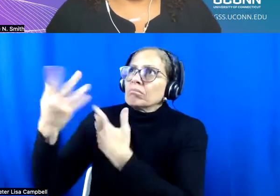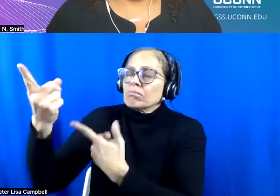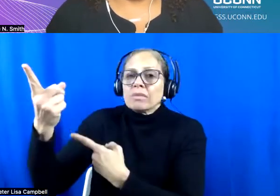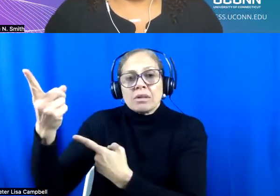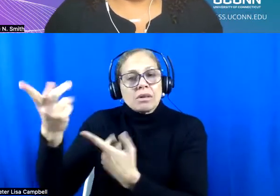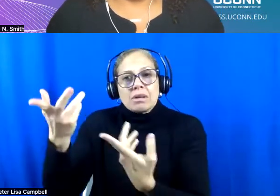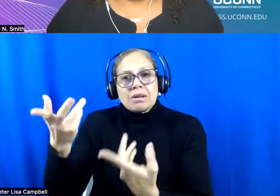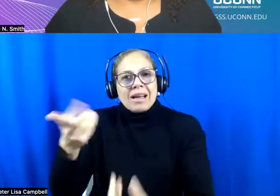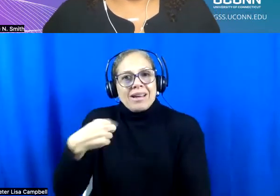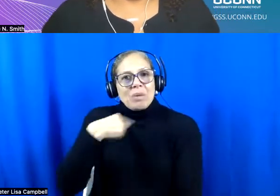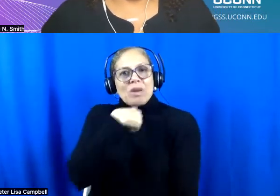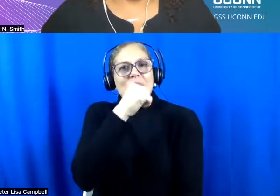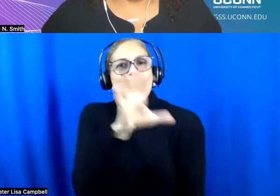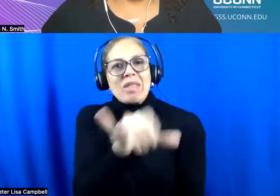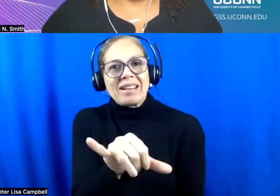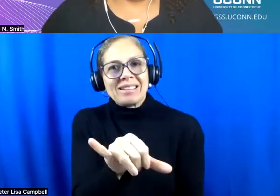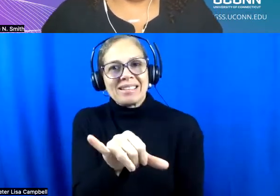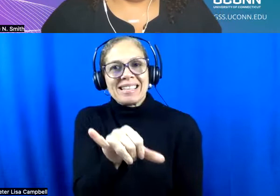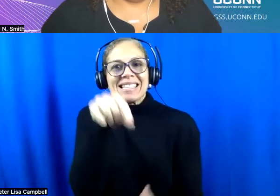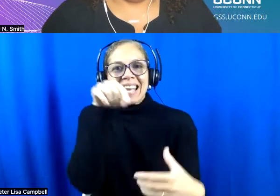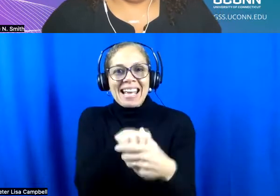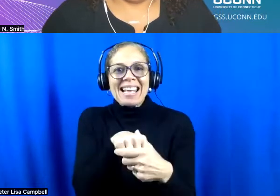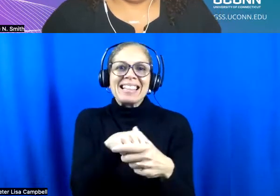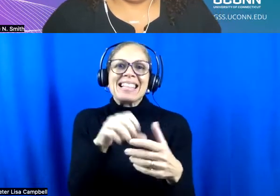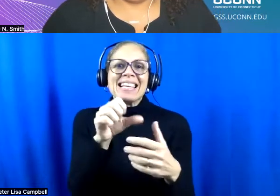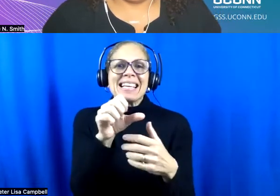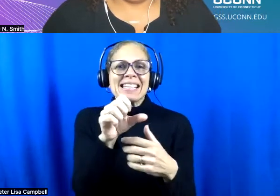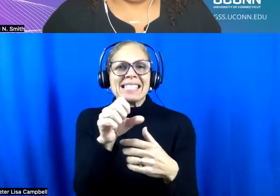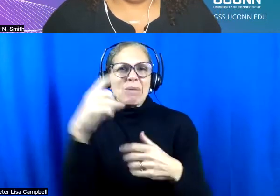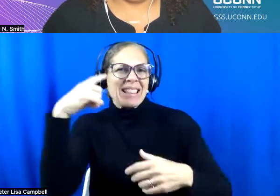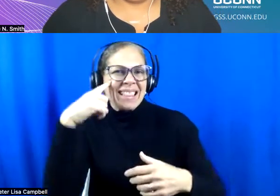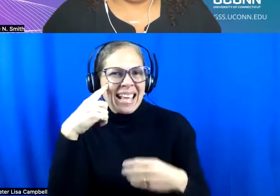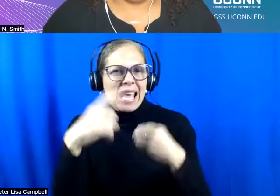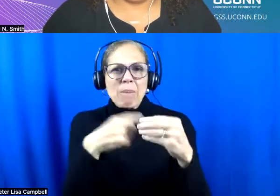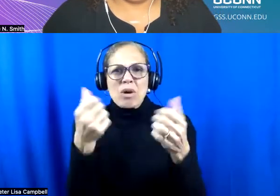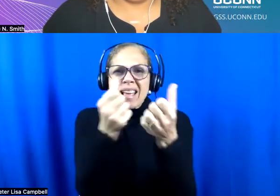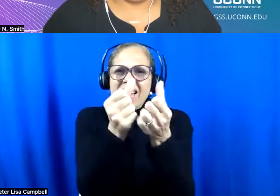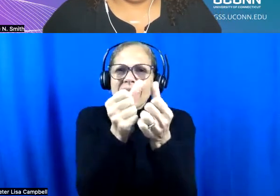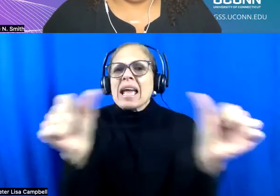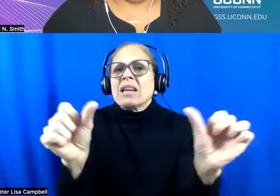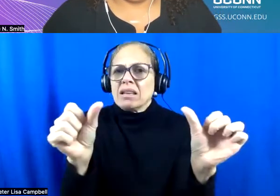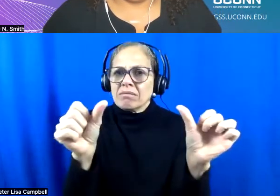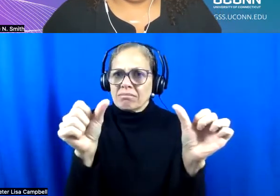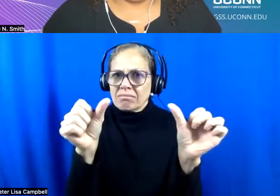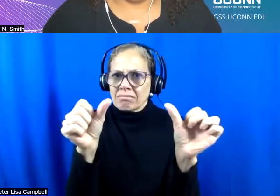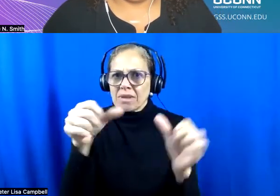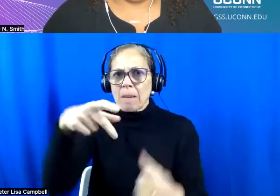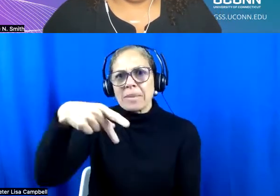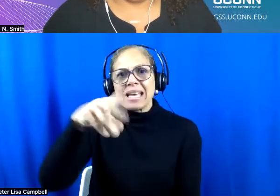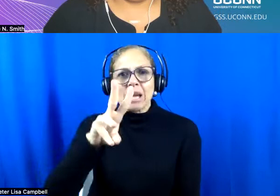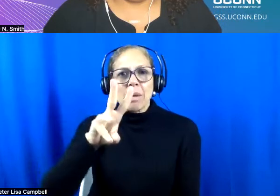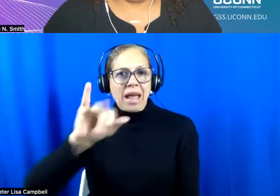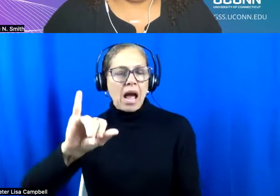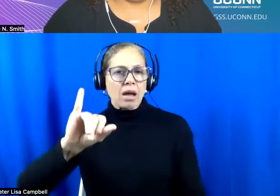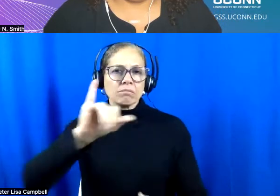then, and so that, I think that in these spaces, and particularly when we're thinking about, well, any campus, but particularly PWIs, predominantly